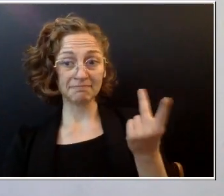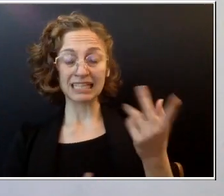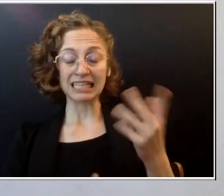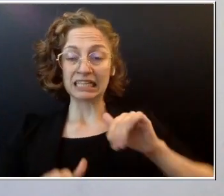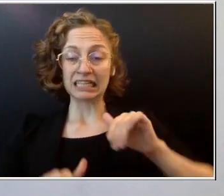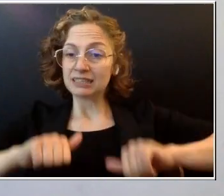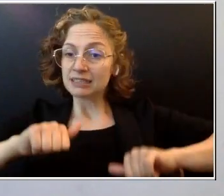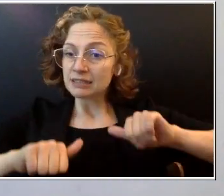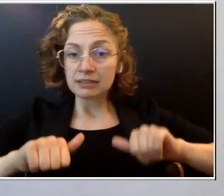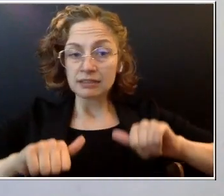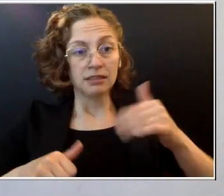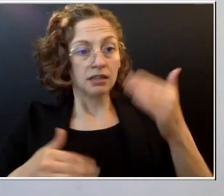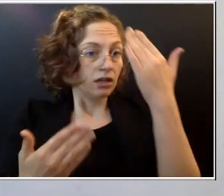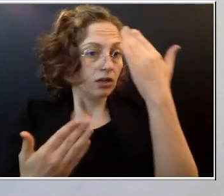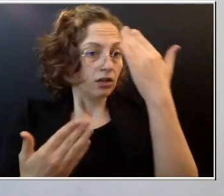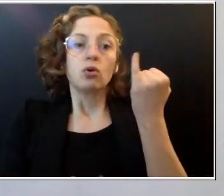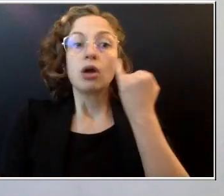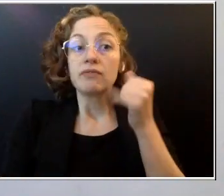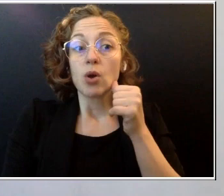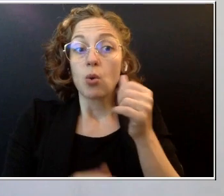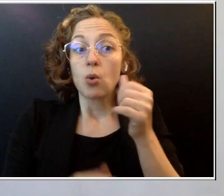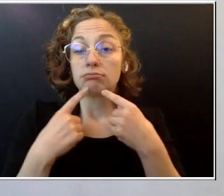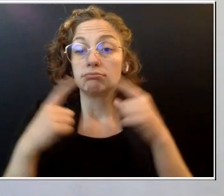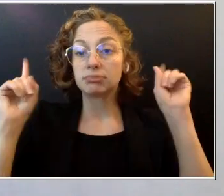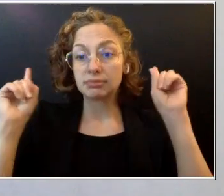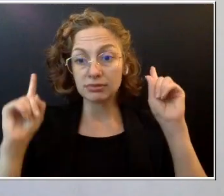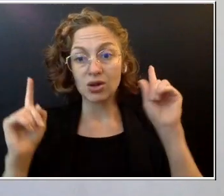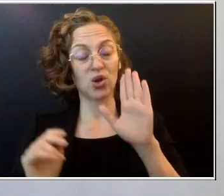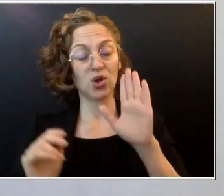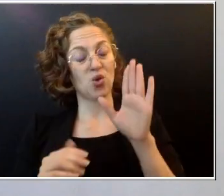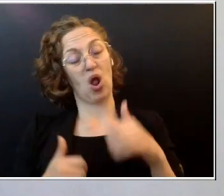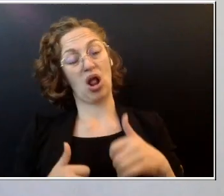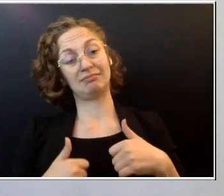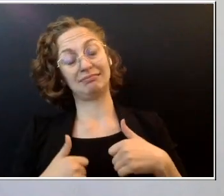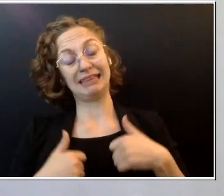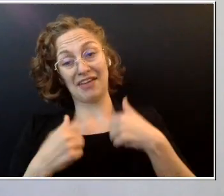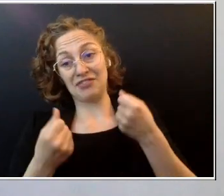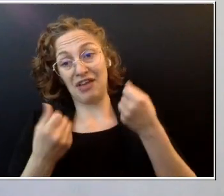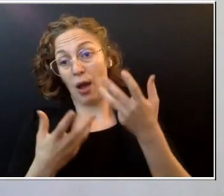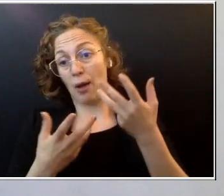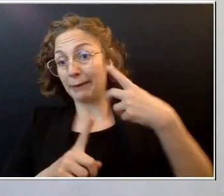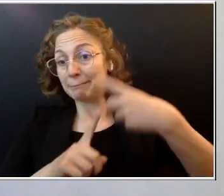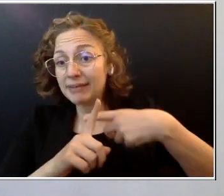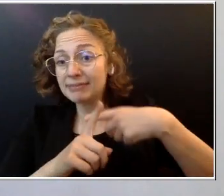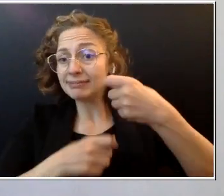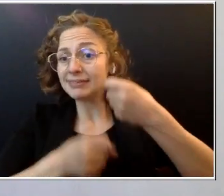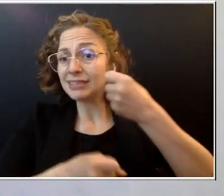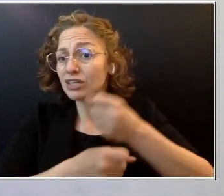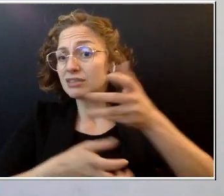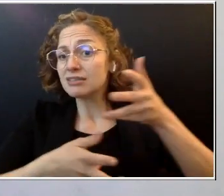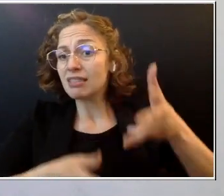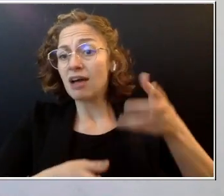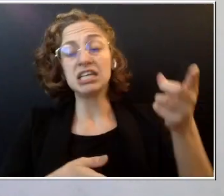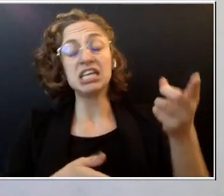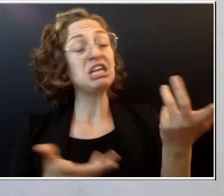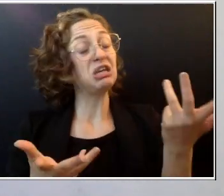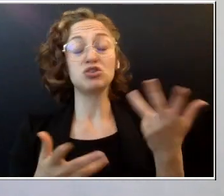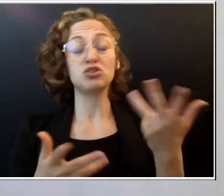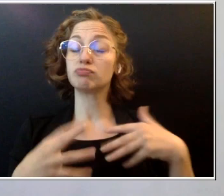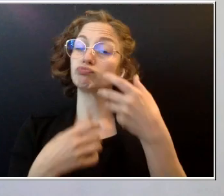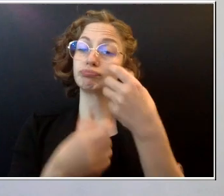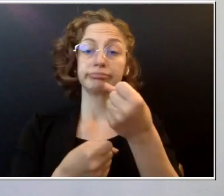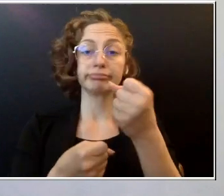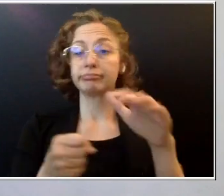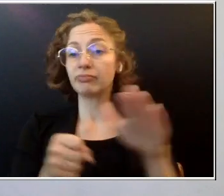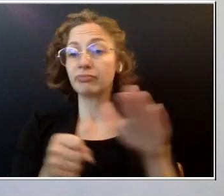is going to work, or, life expectancy. And he never questioned that. He was very unwavering. And I mean, look where he is now.